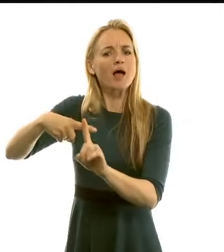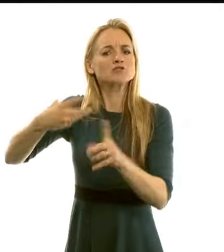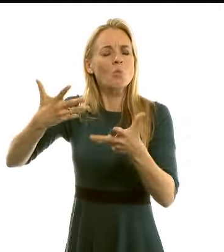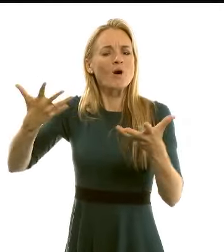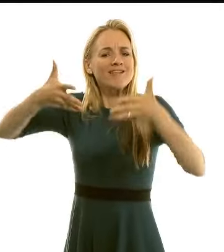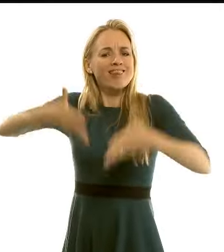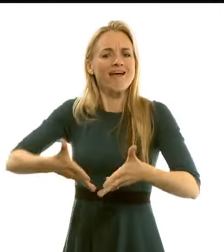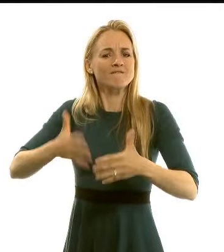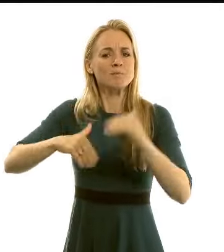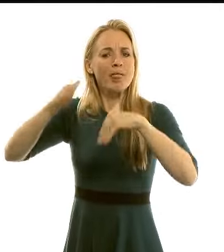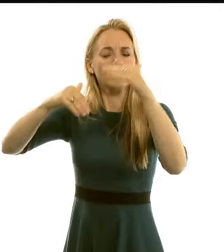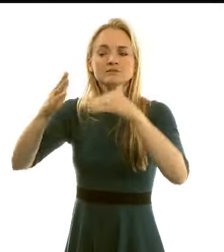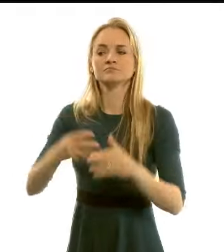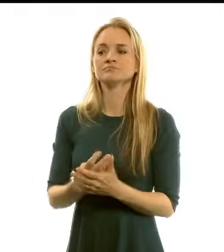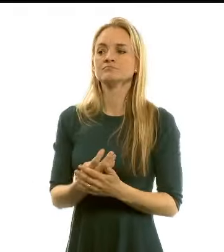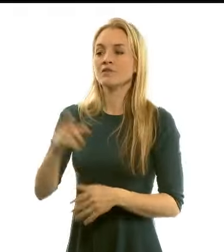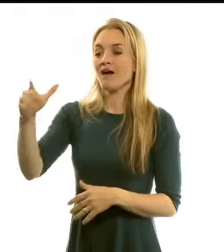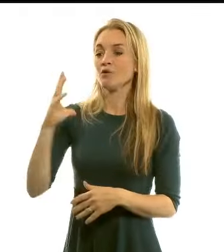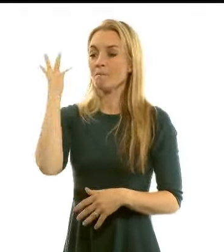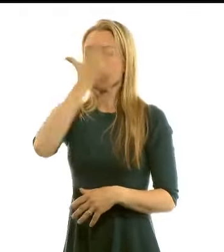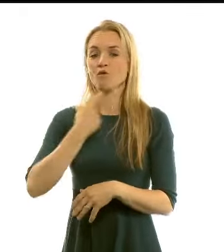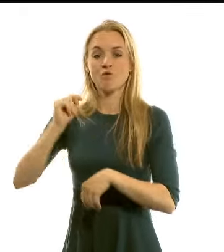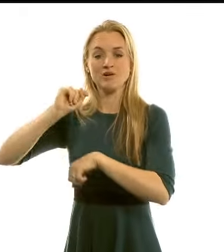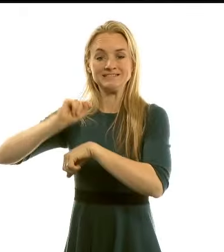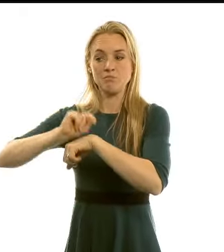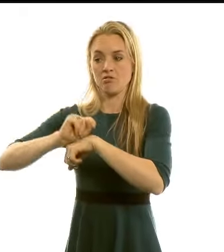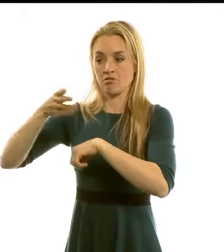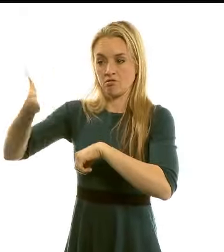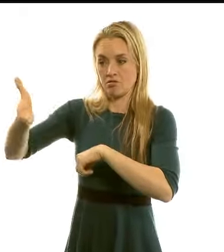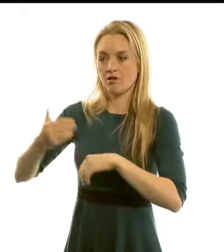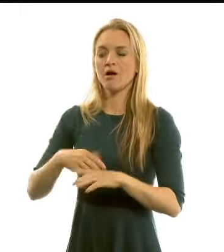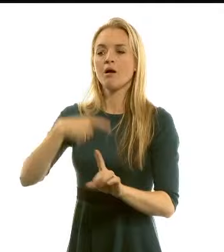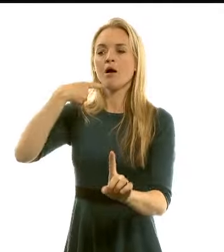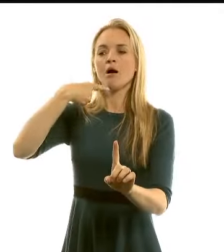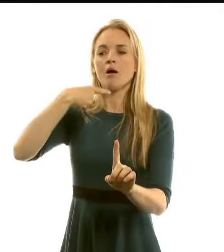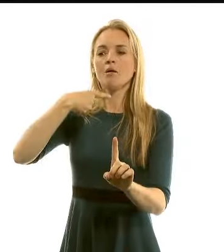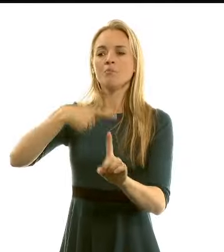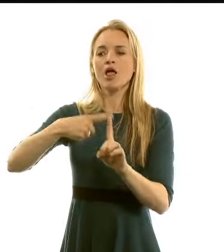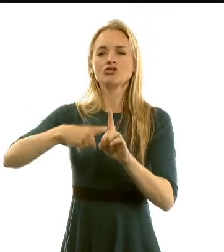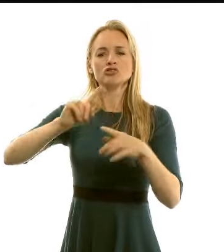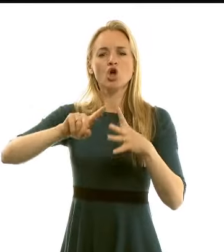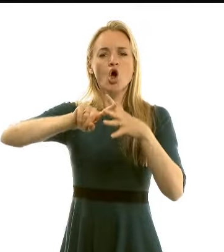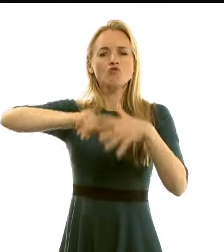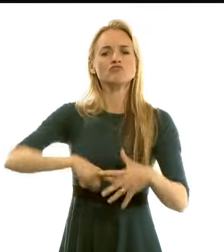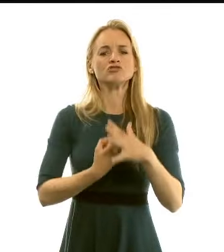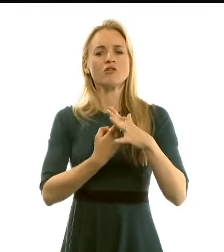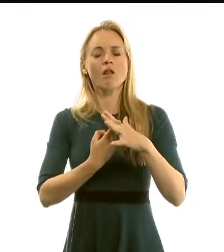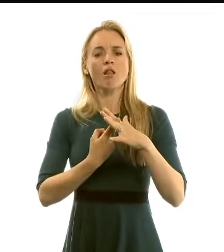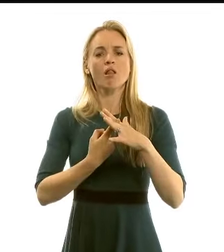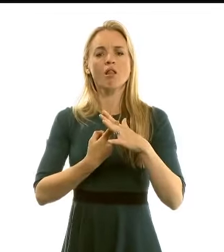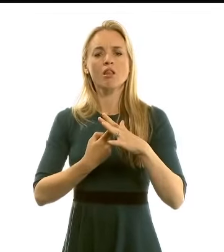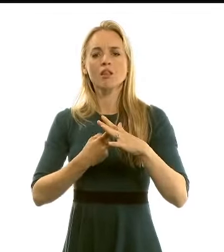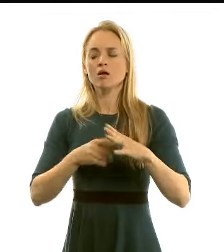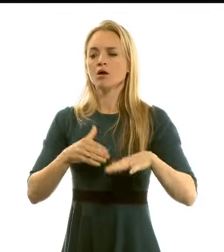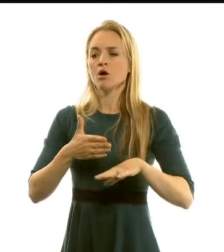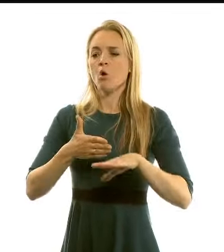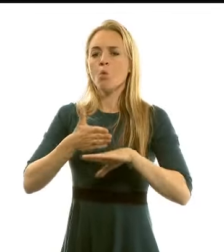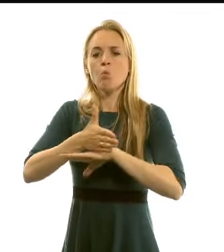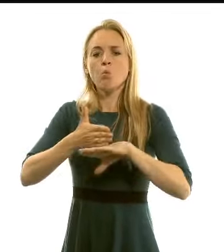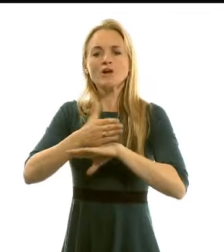here, and then we have the original wooden duck that Johnny Fonda is like stealing because it's an ancient